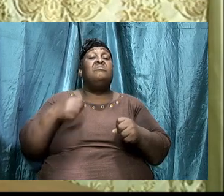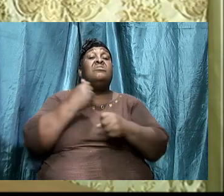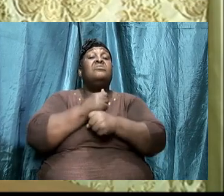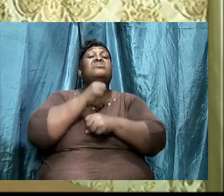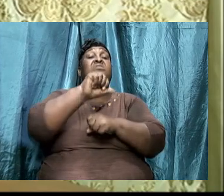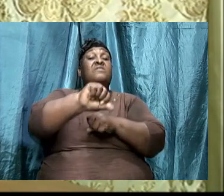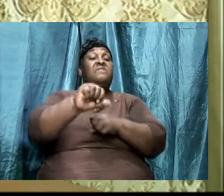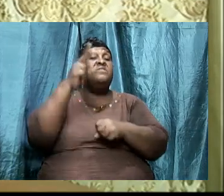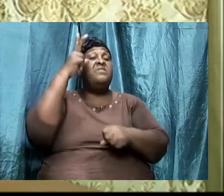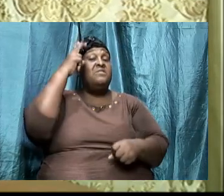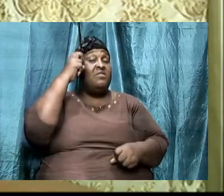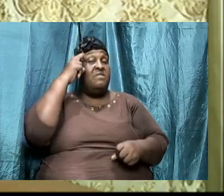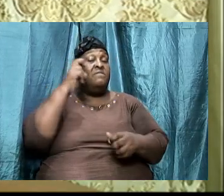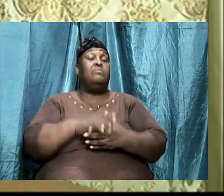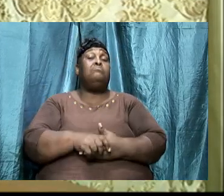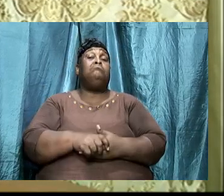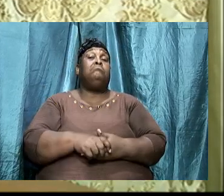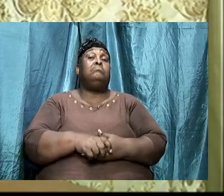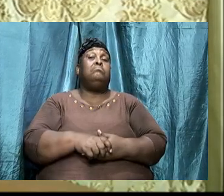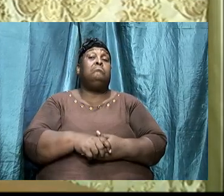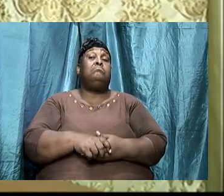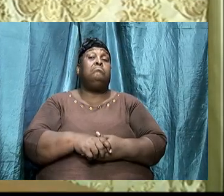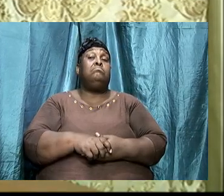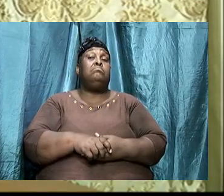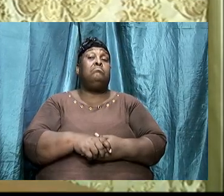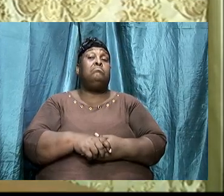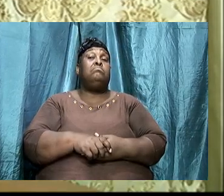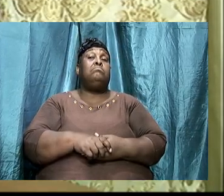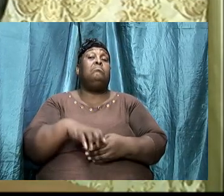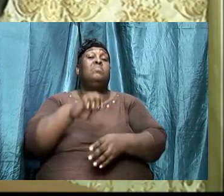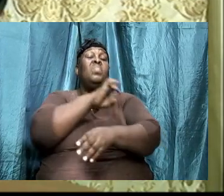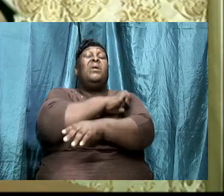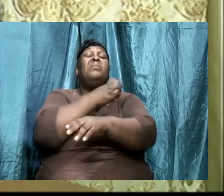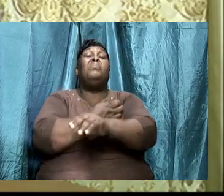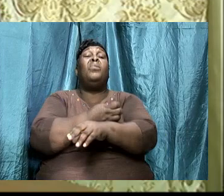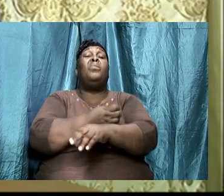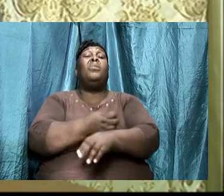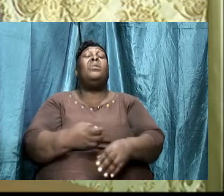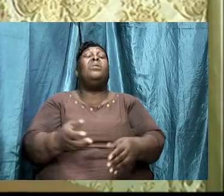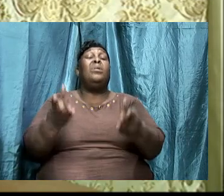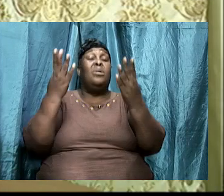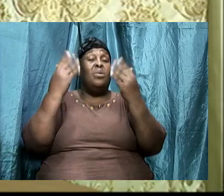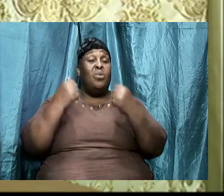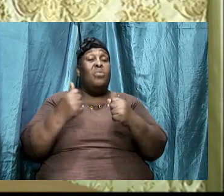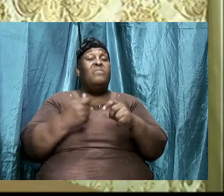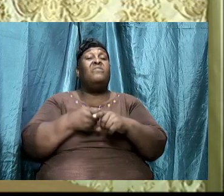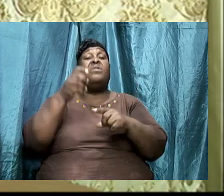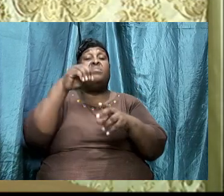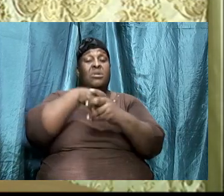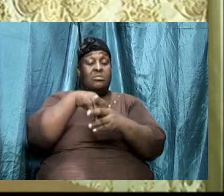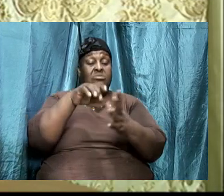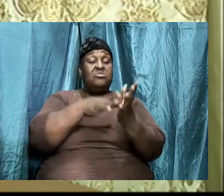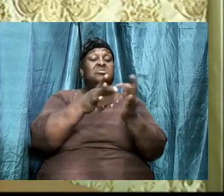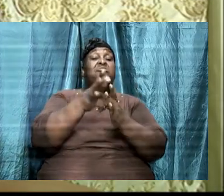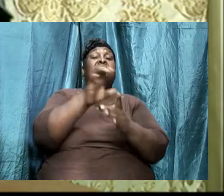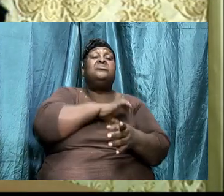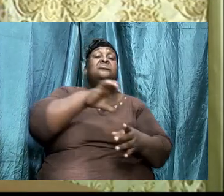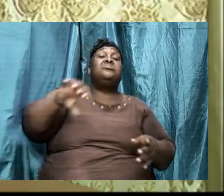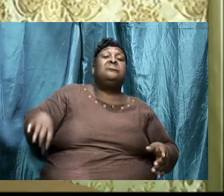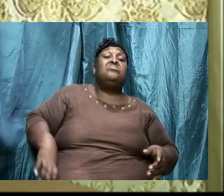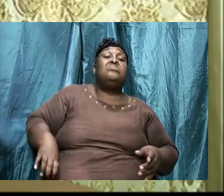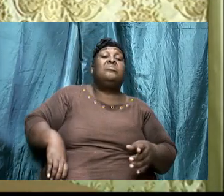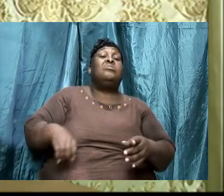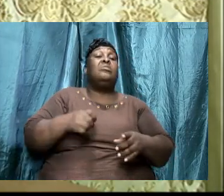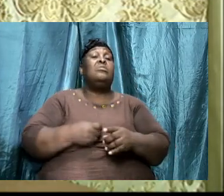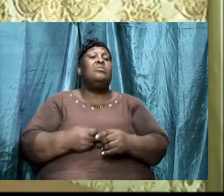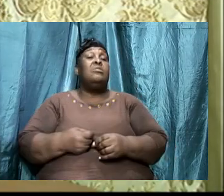the believer's empowerment comes from being in Jesus Christ apart from